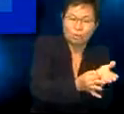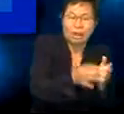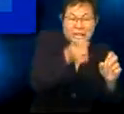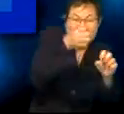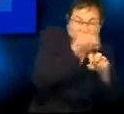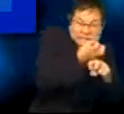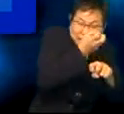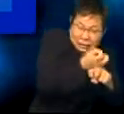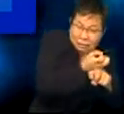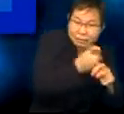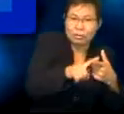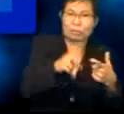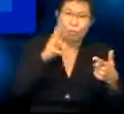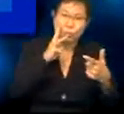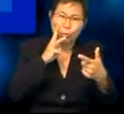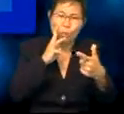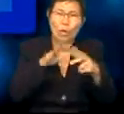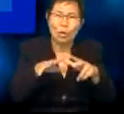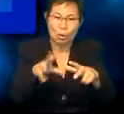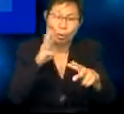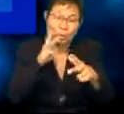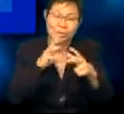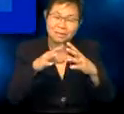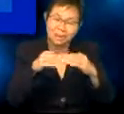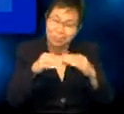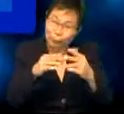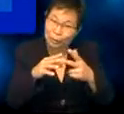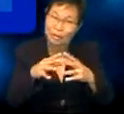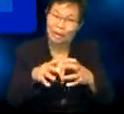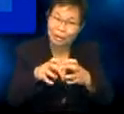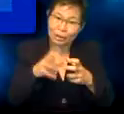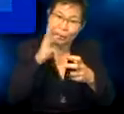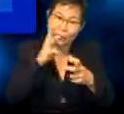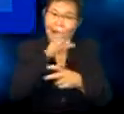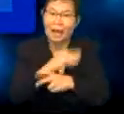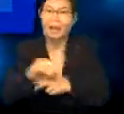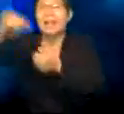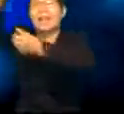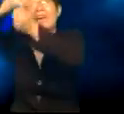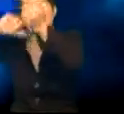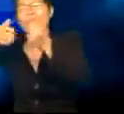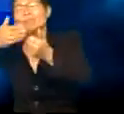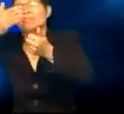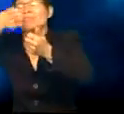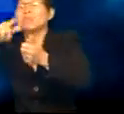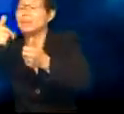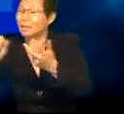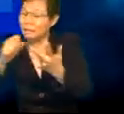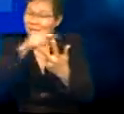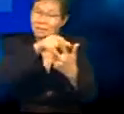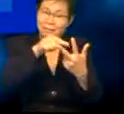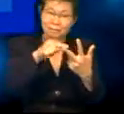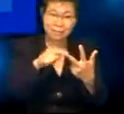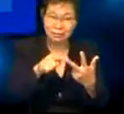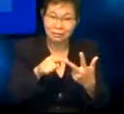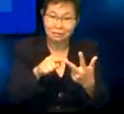is solid, water is liquid, and the air is gas.